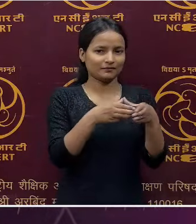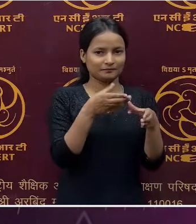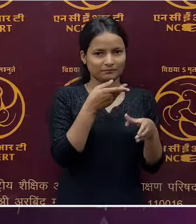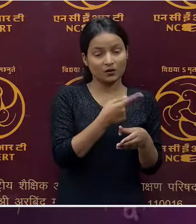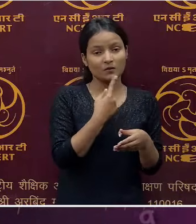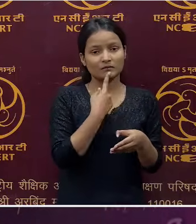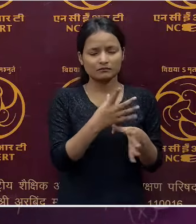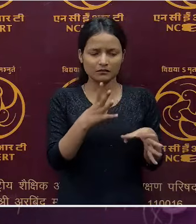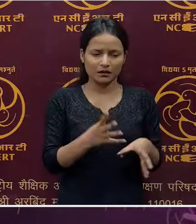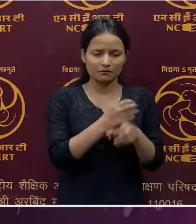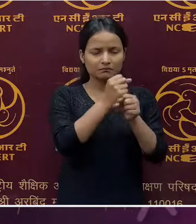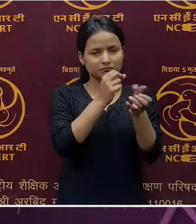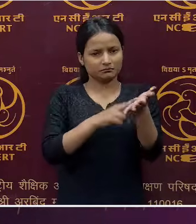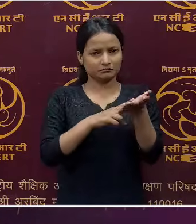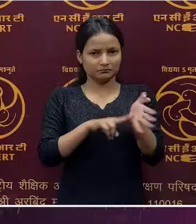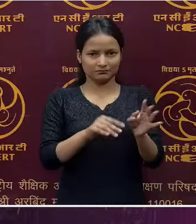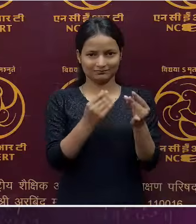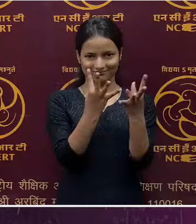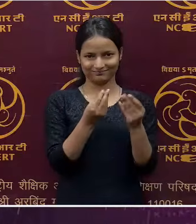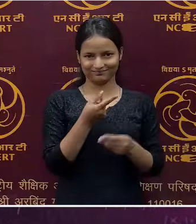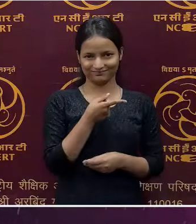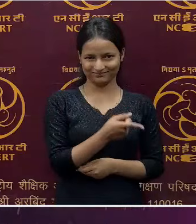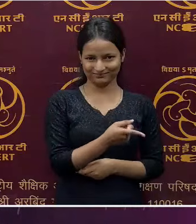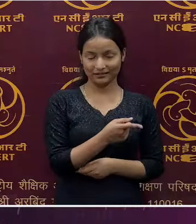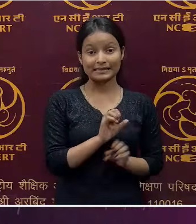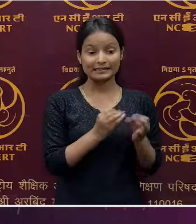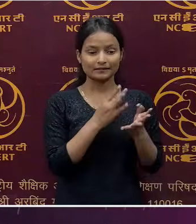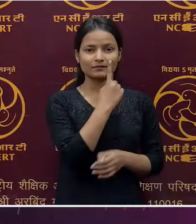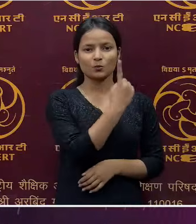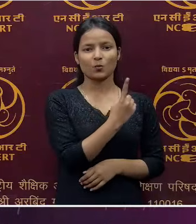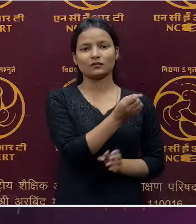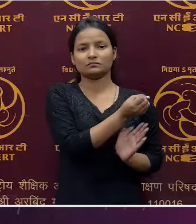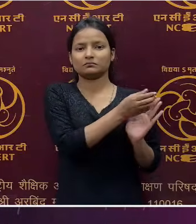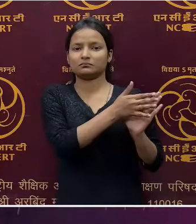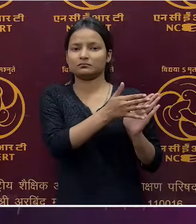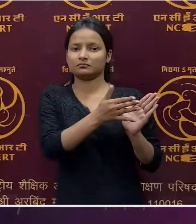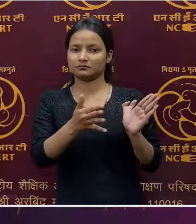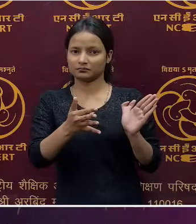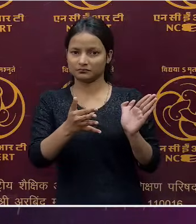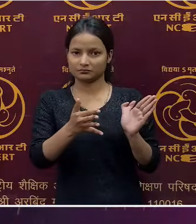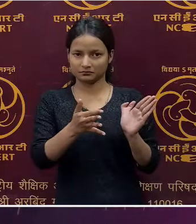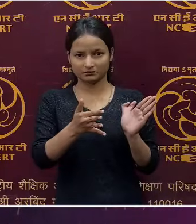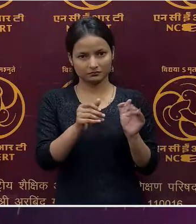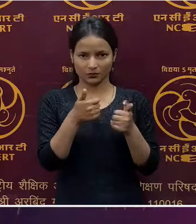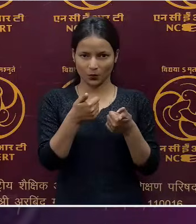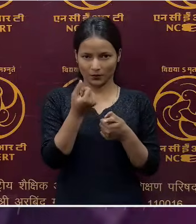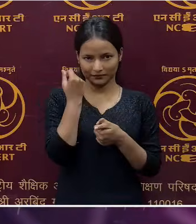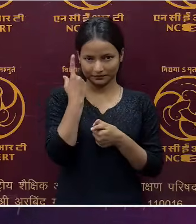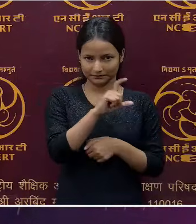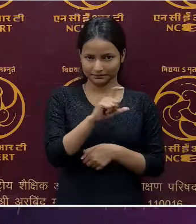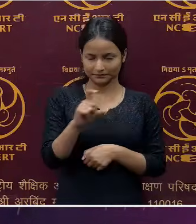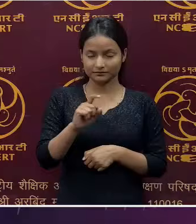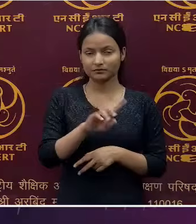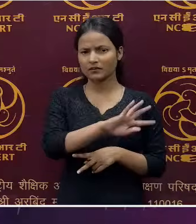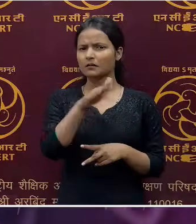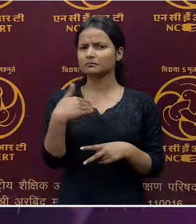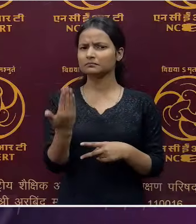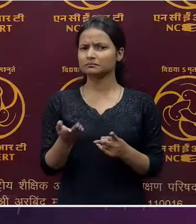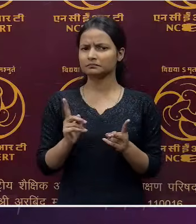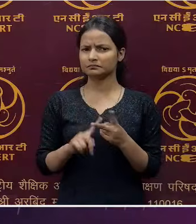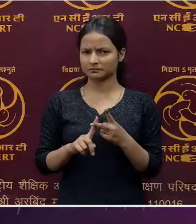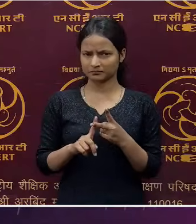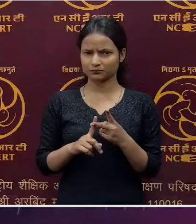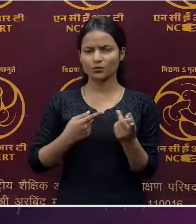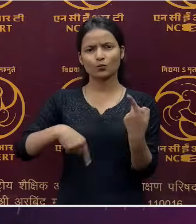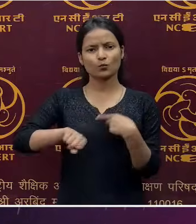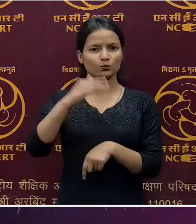number. So when we read about sets, then we should know it's a well defined collection of objects. Now after the set, we should